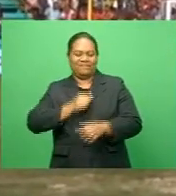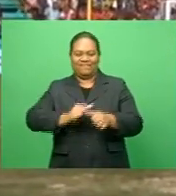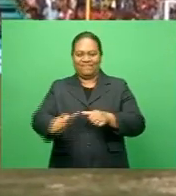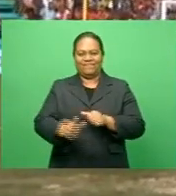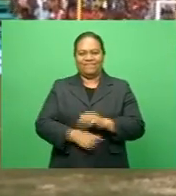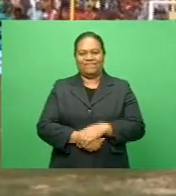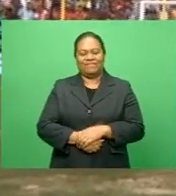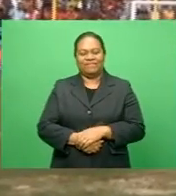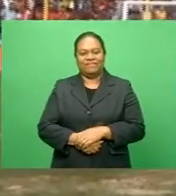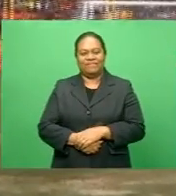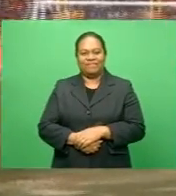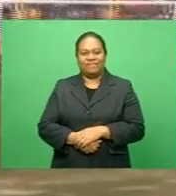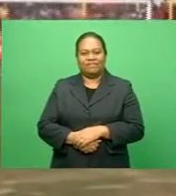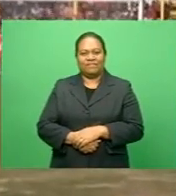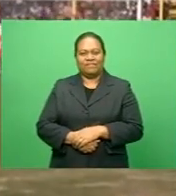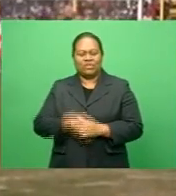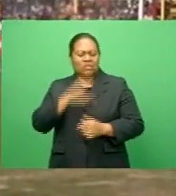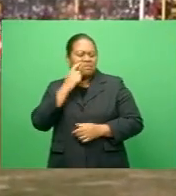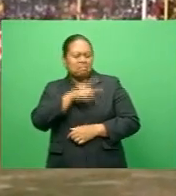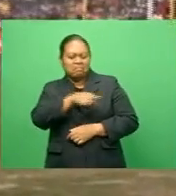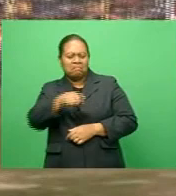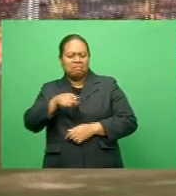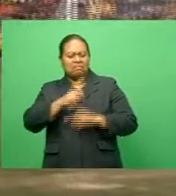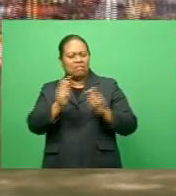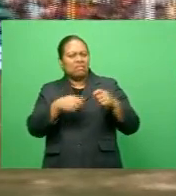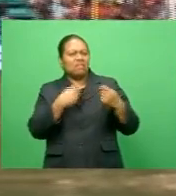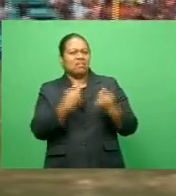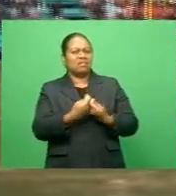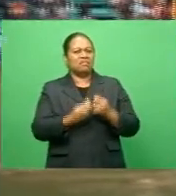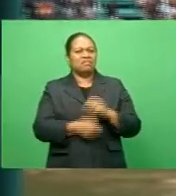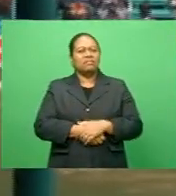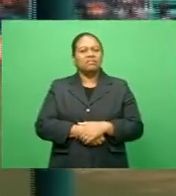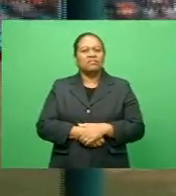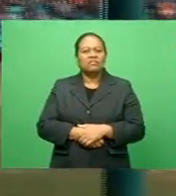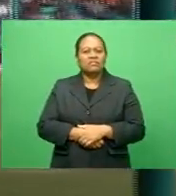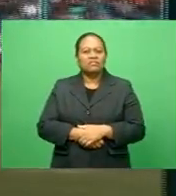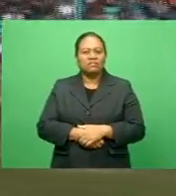we look at our team, it's a young team with only